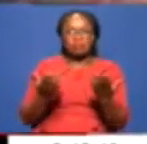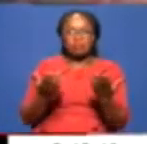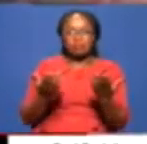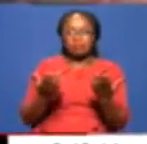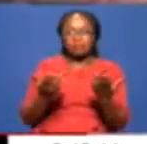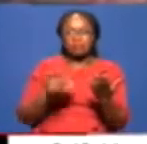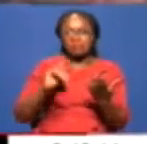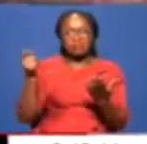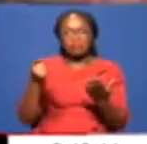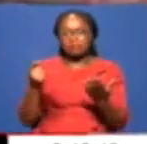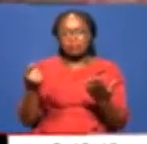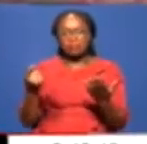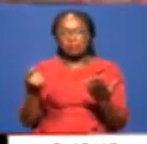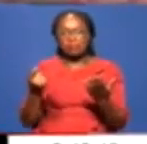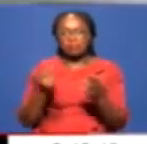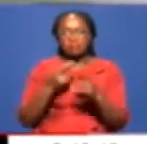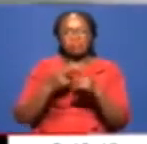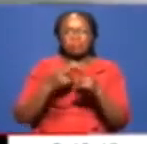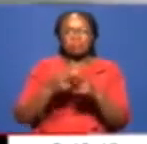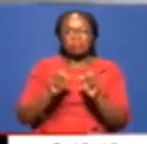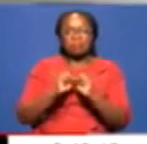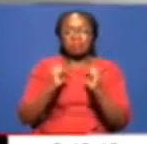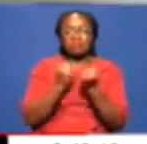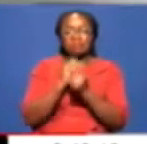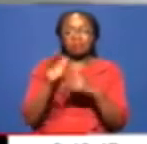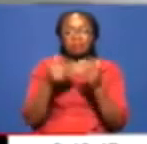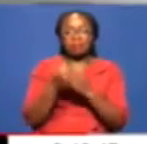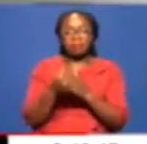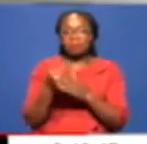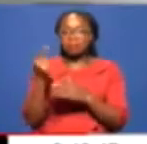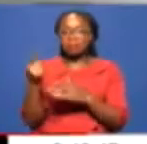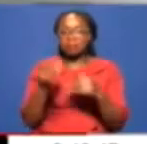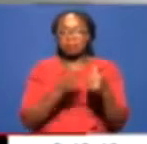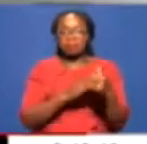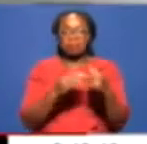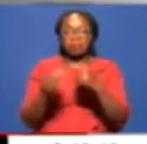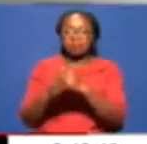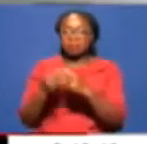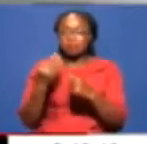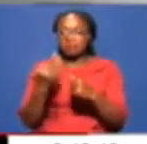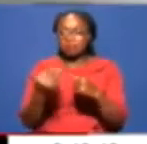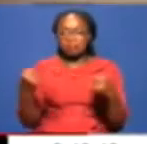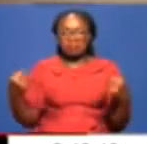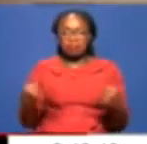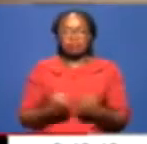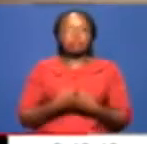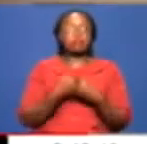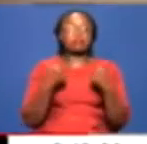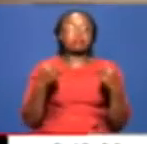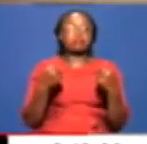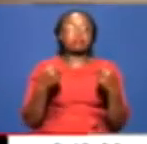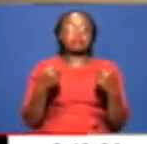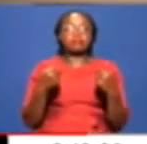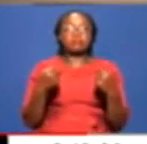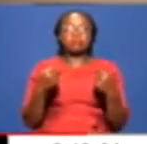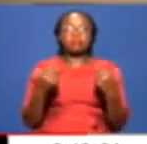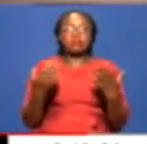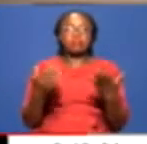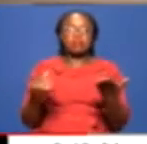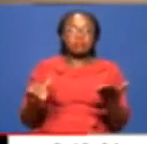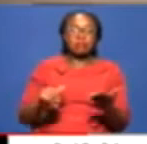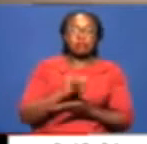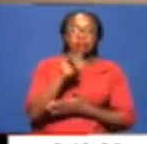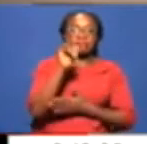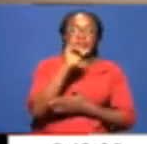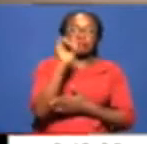Kenya's reputation and society generally. In 1993, he had an accident in a small propeller-driven plane, crushing